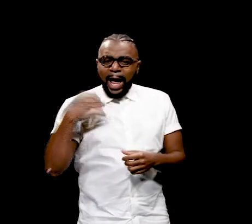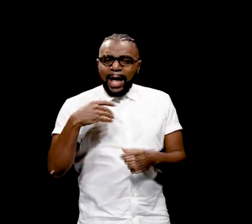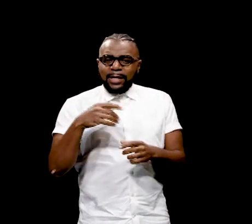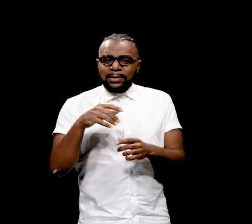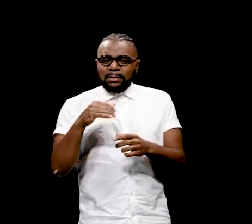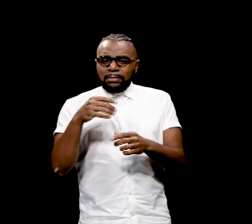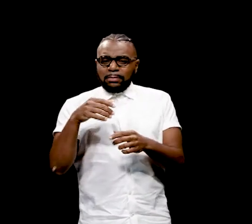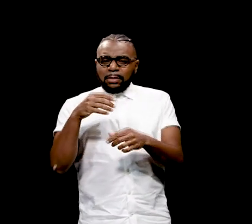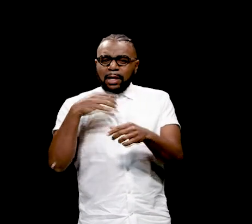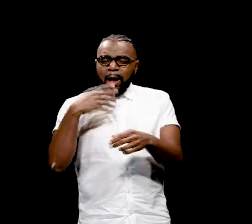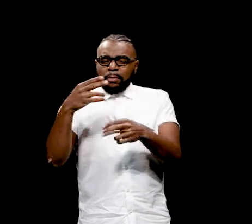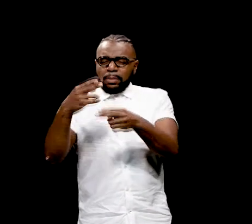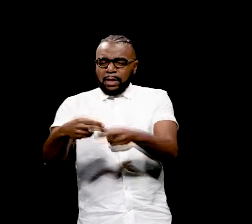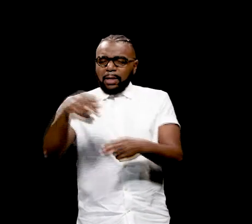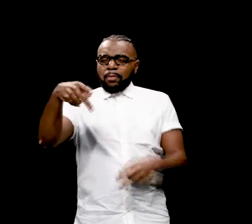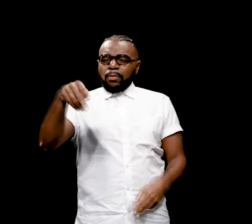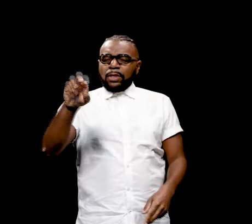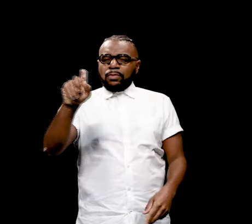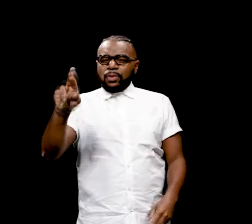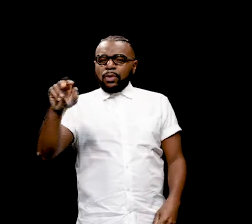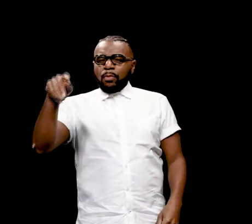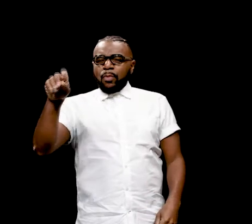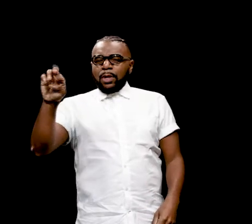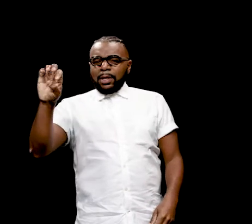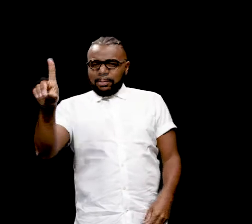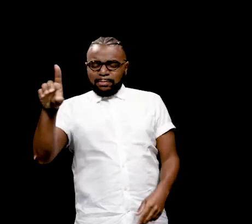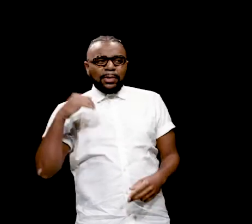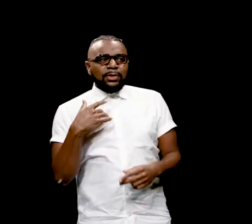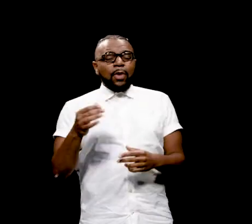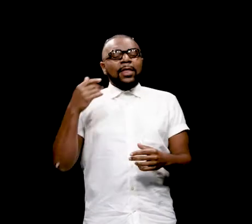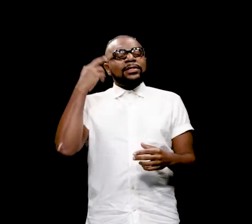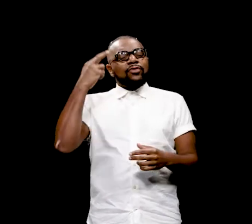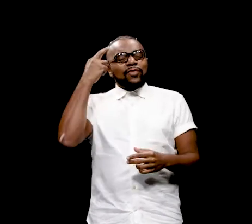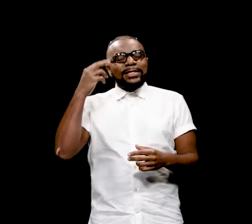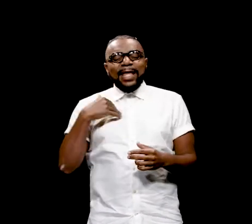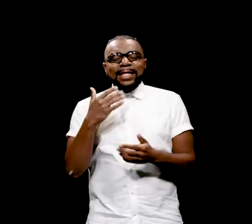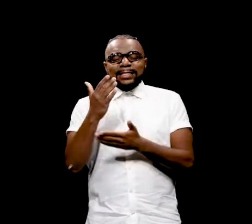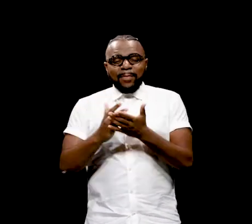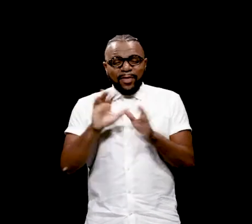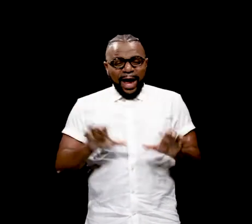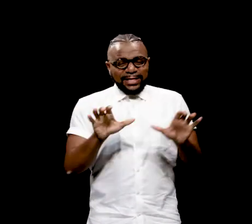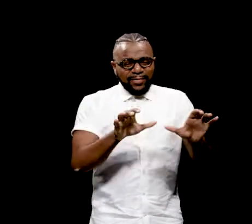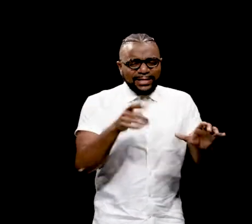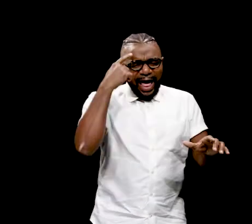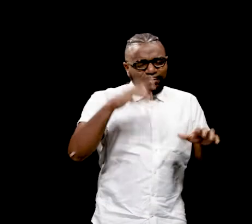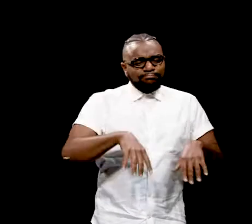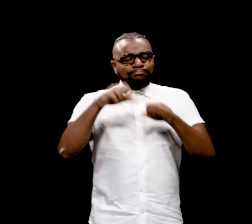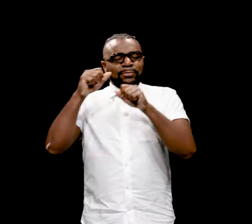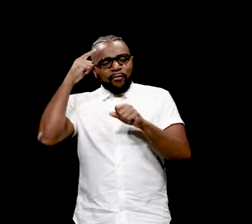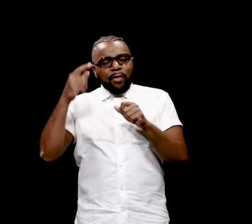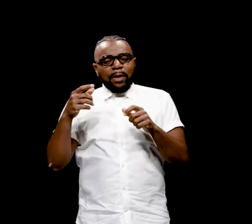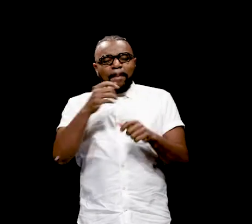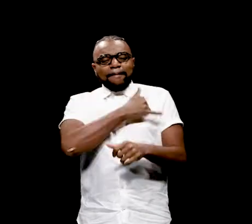Portland Development Commission, now known as Prosper Portland. It's one reason I've committed to pulling some of those activities up into the mayor's office so that we can